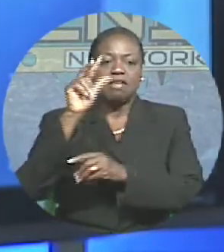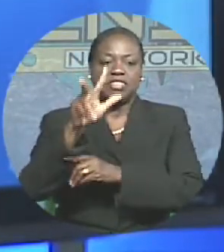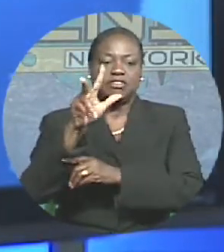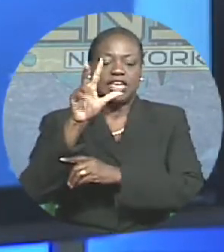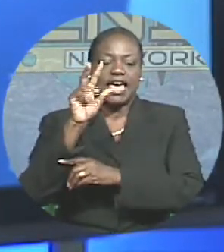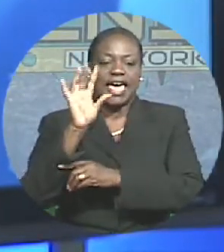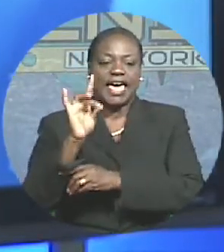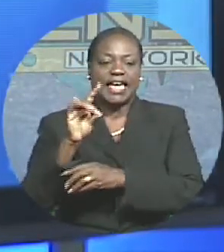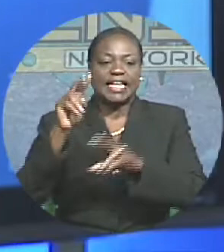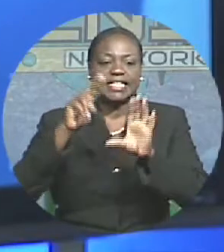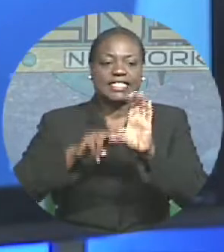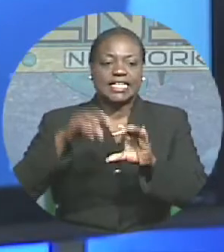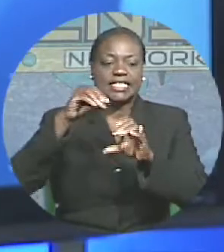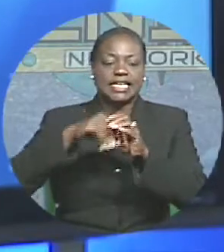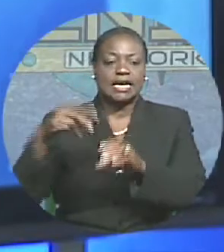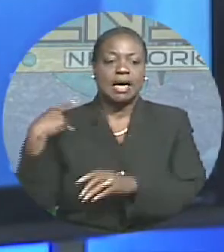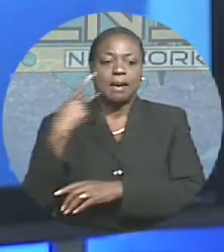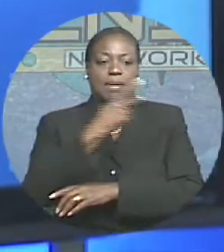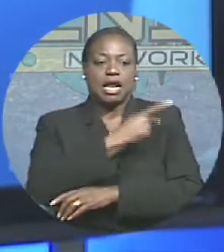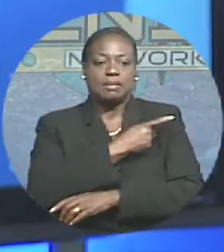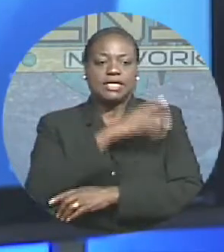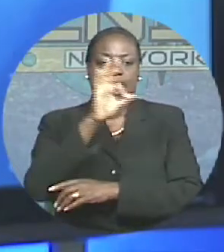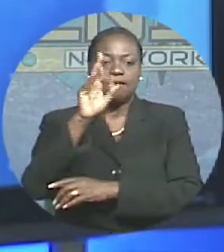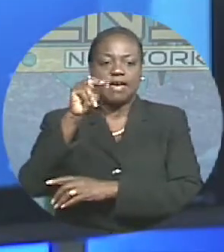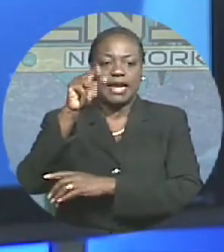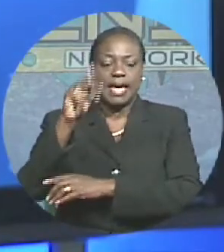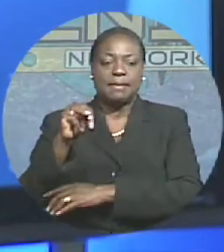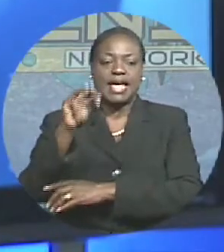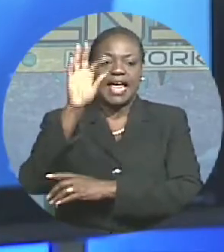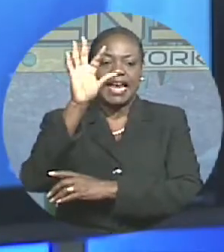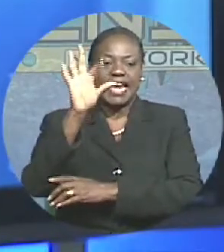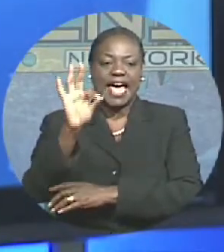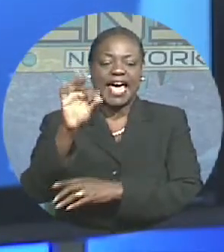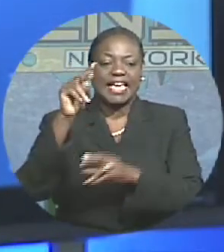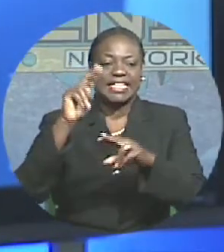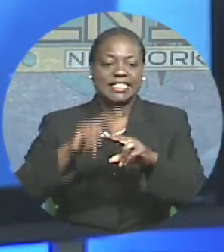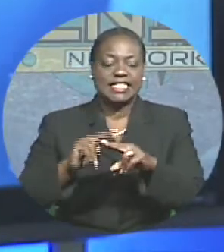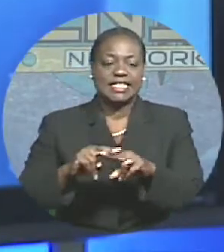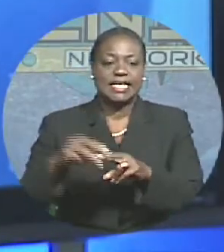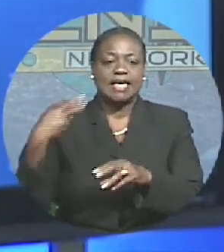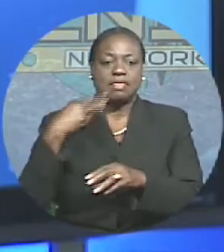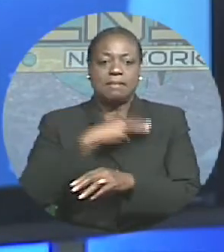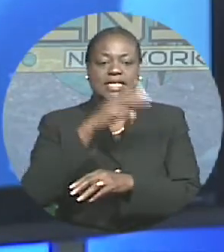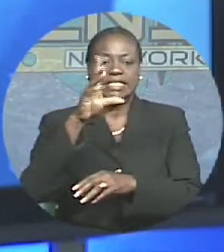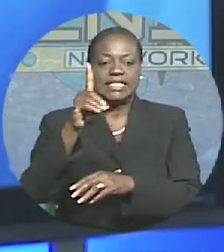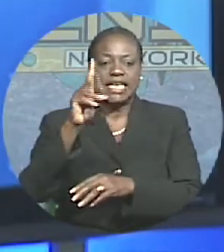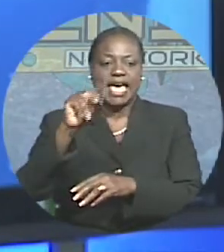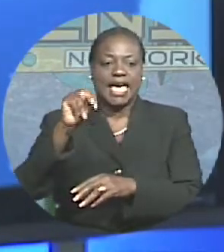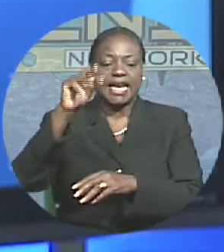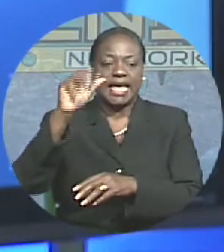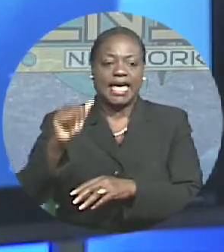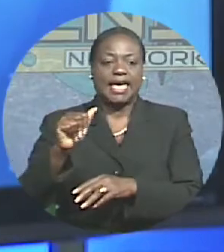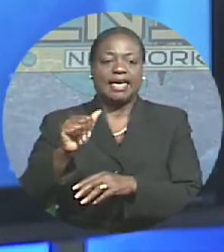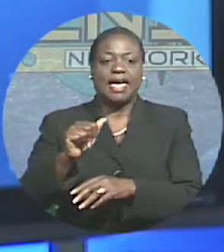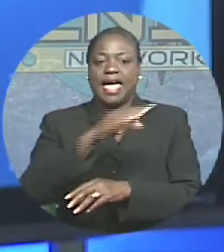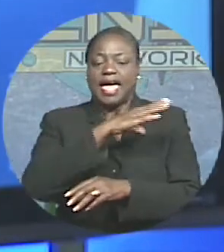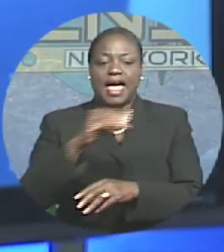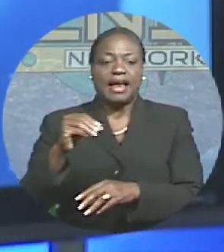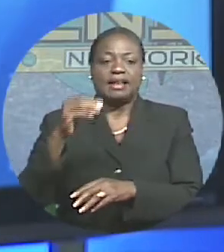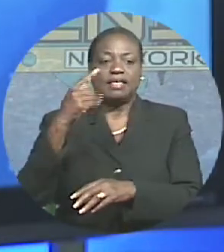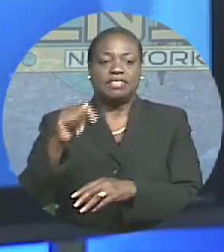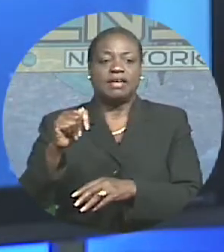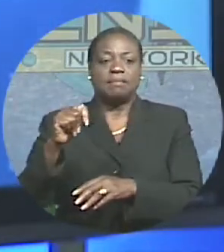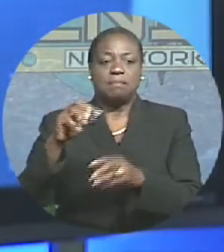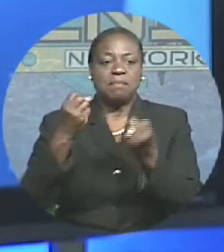in Parliament. The Free National Movement secured 9. Members of the Democratic National Alliance, the Bahamas Constitution Party, and a number